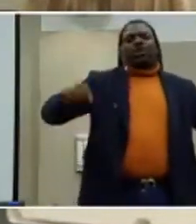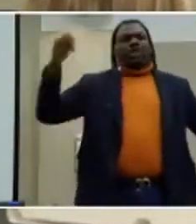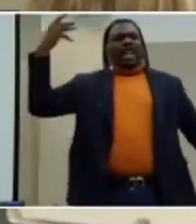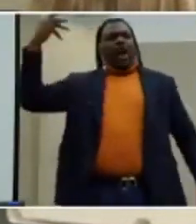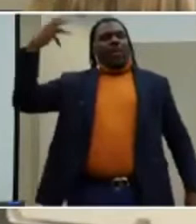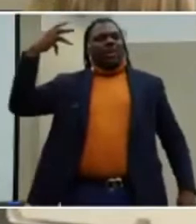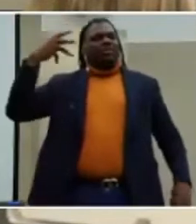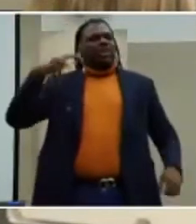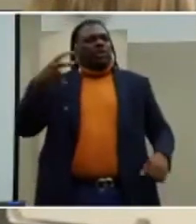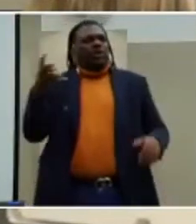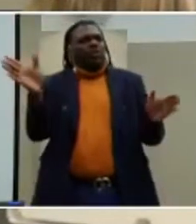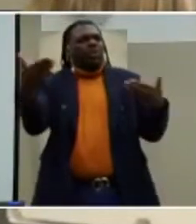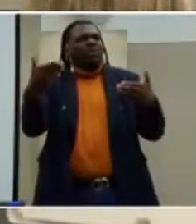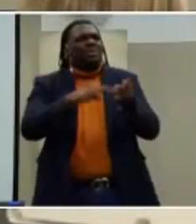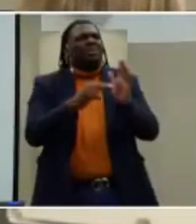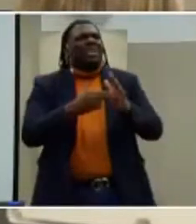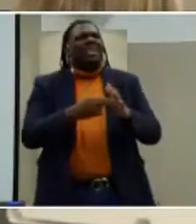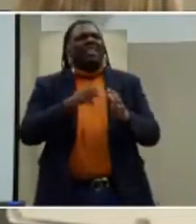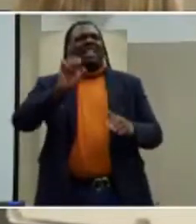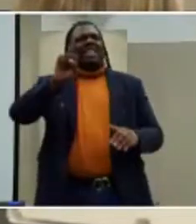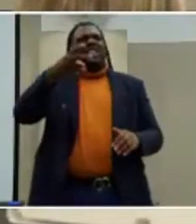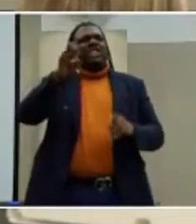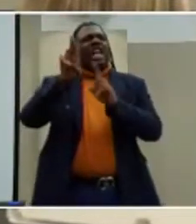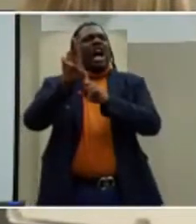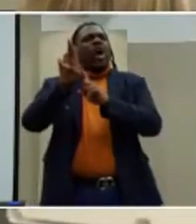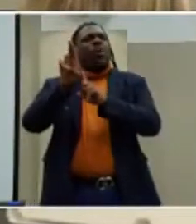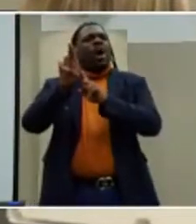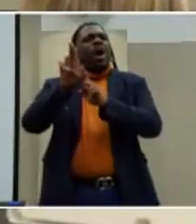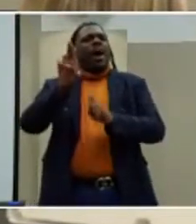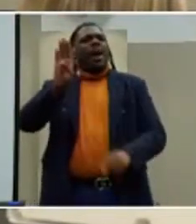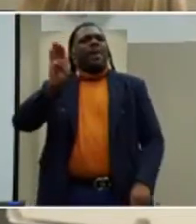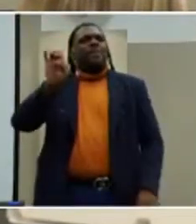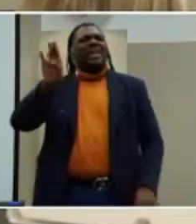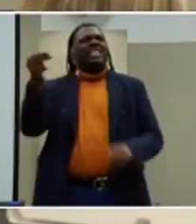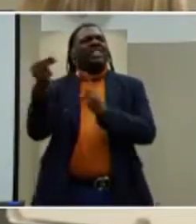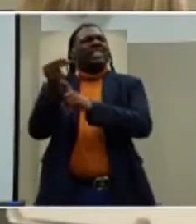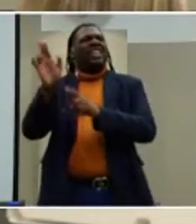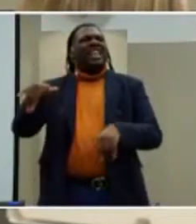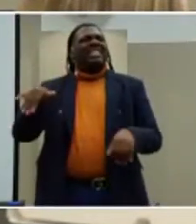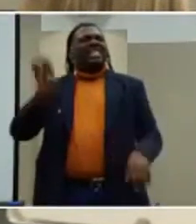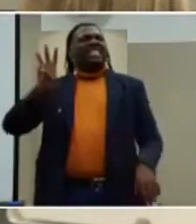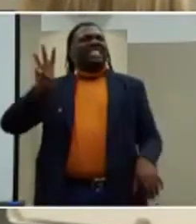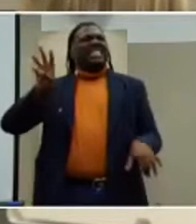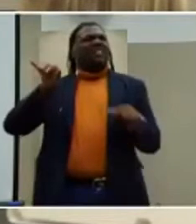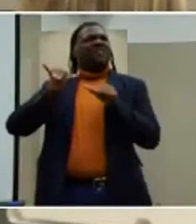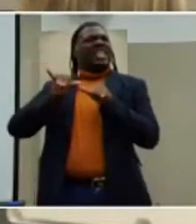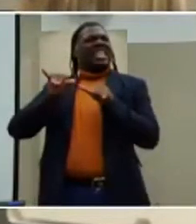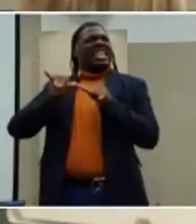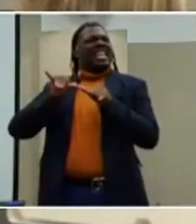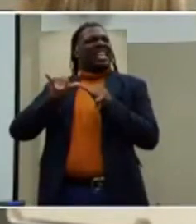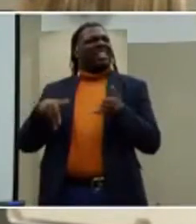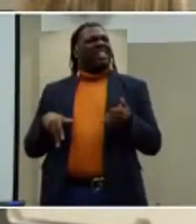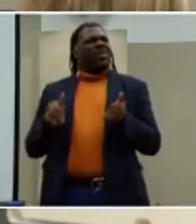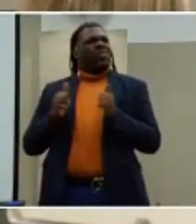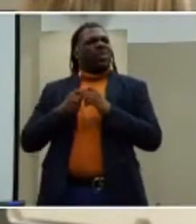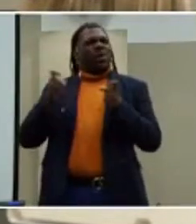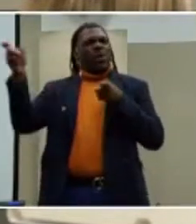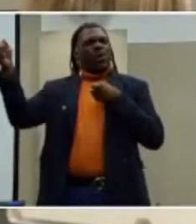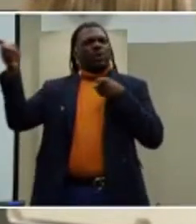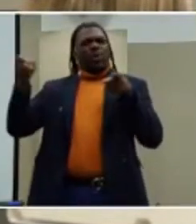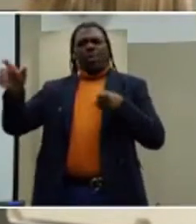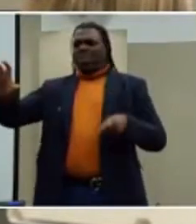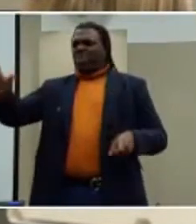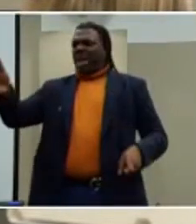of those rooms, the shower bench that was fixed to the wall was 6 feet from the controls and the wands. So